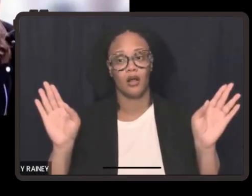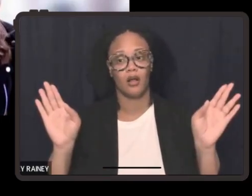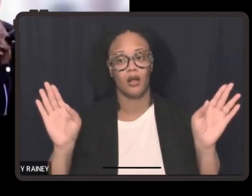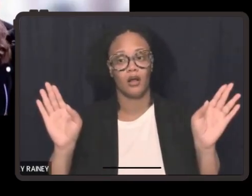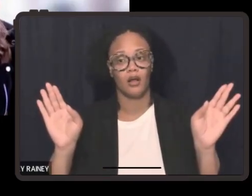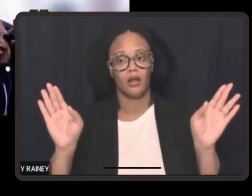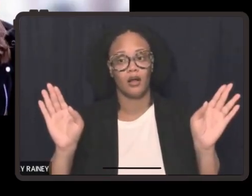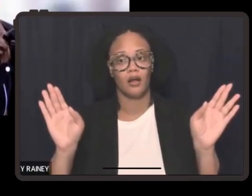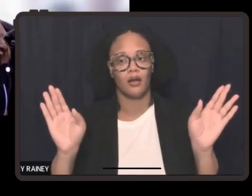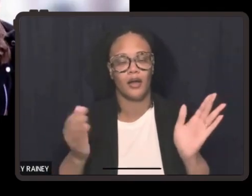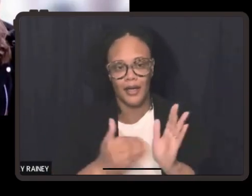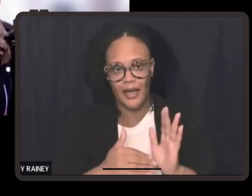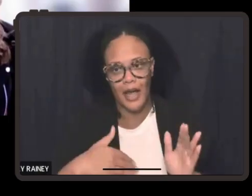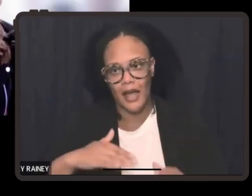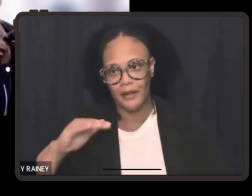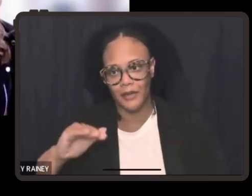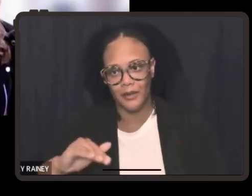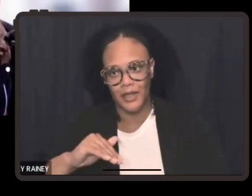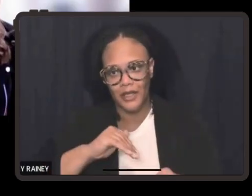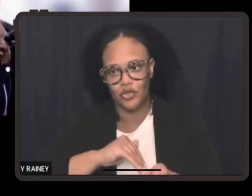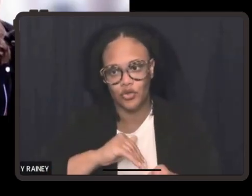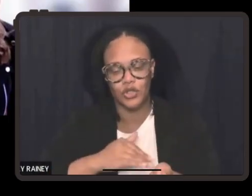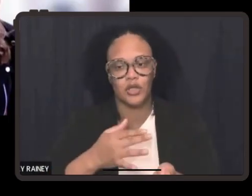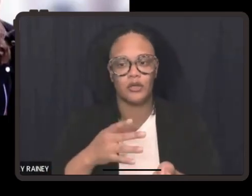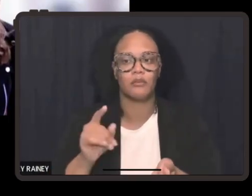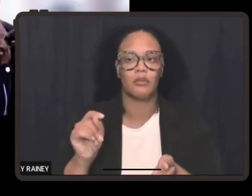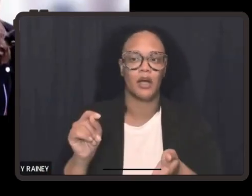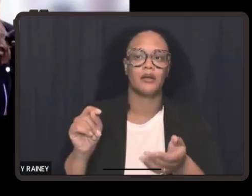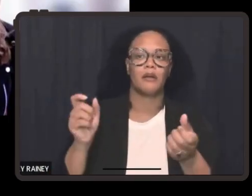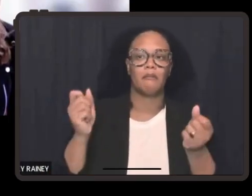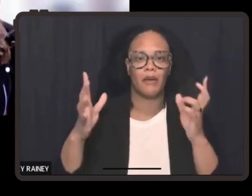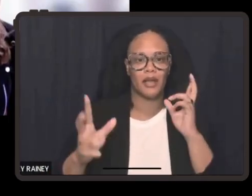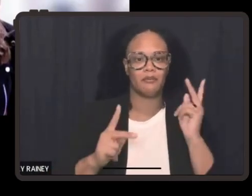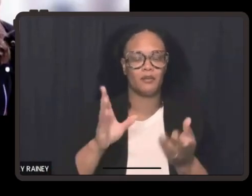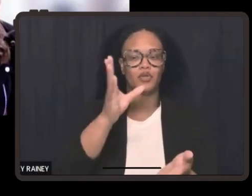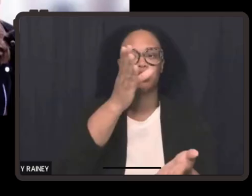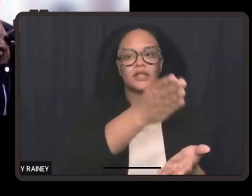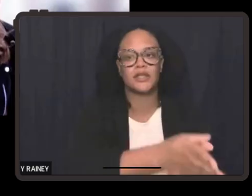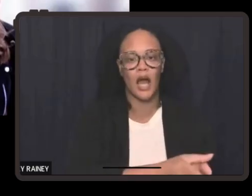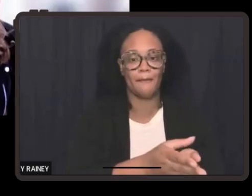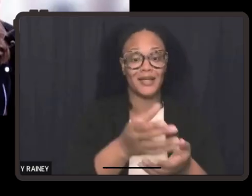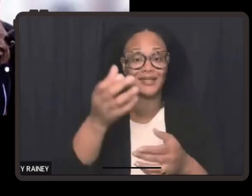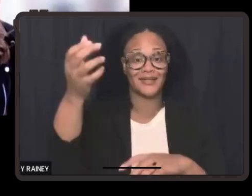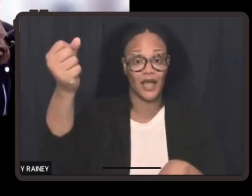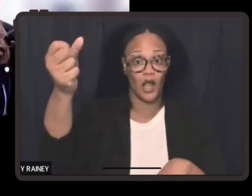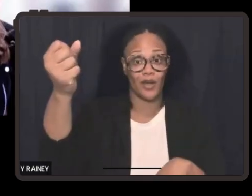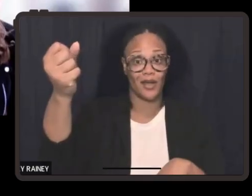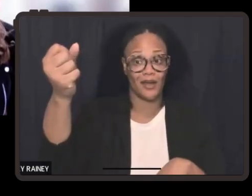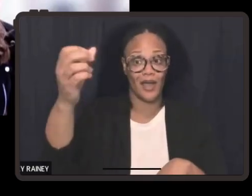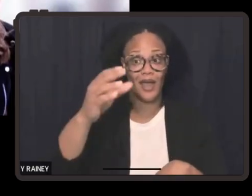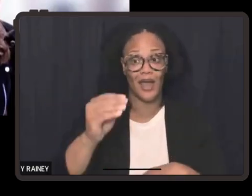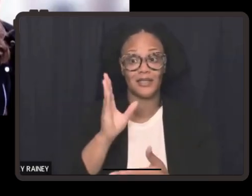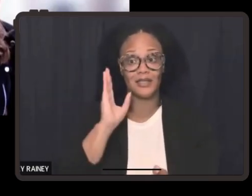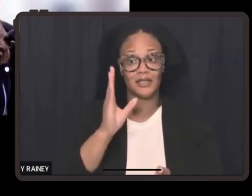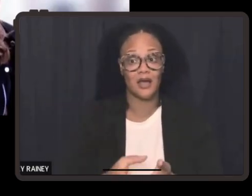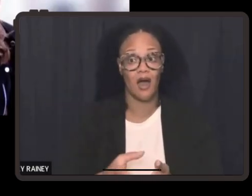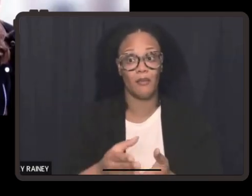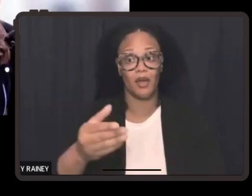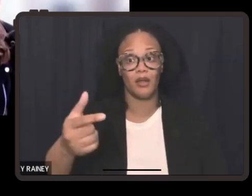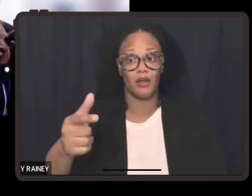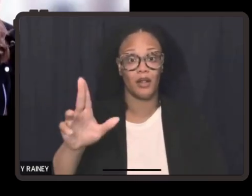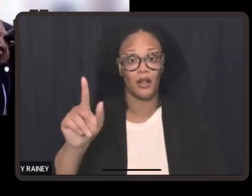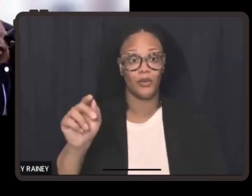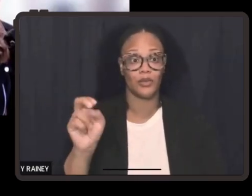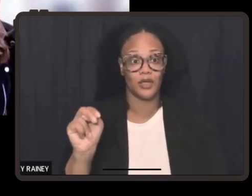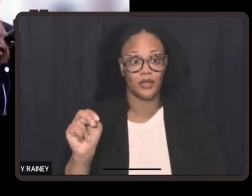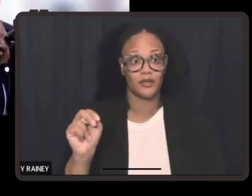stopped dairy. These are adults that I know that have stopped gluten and dairy, and that's worked, you know, quite well. For the gut doesn't like